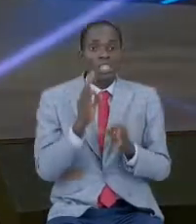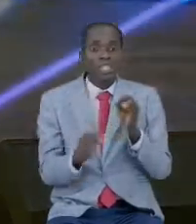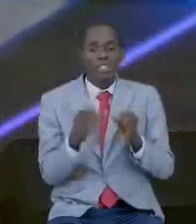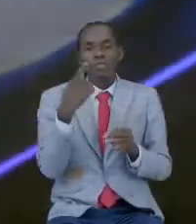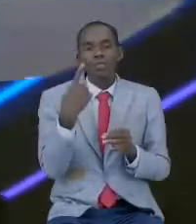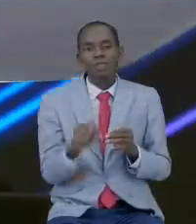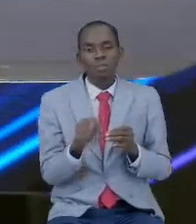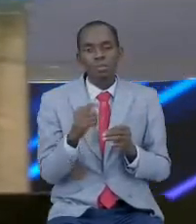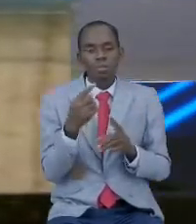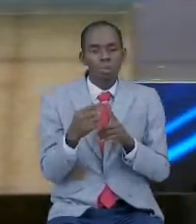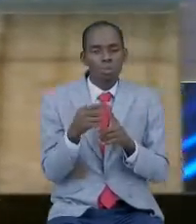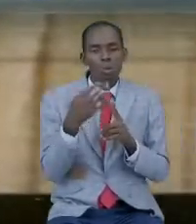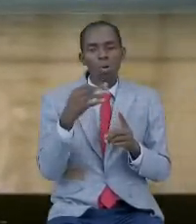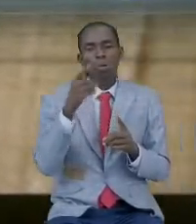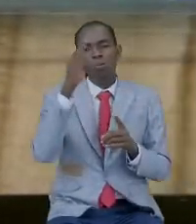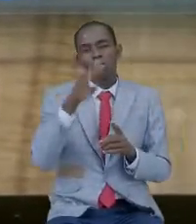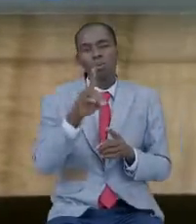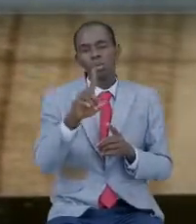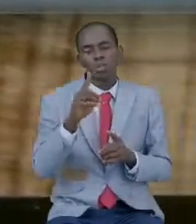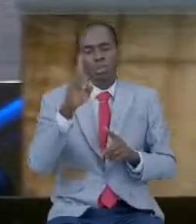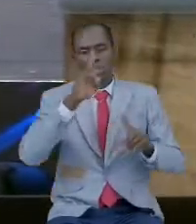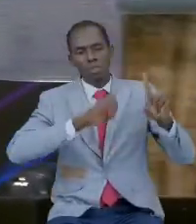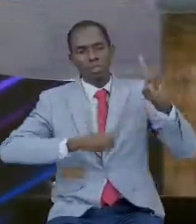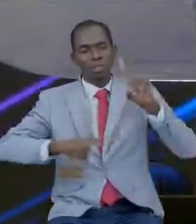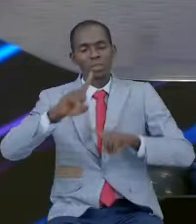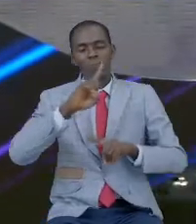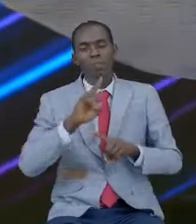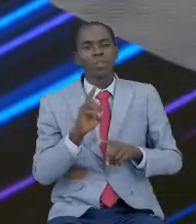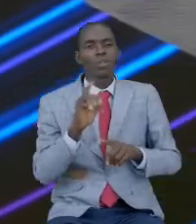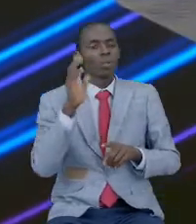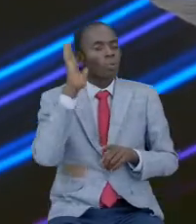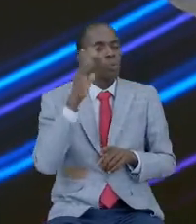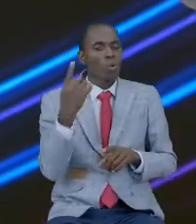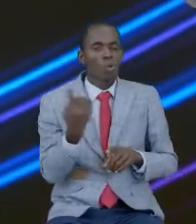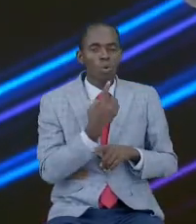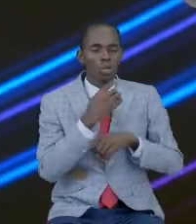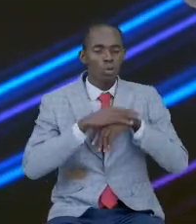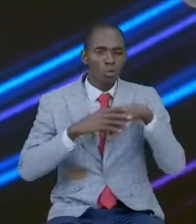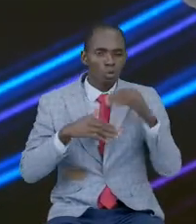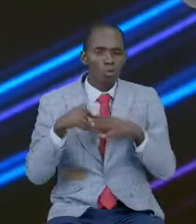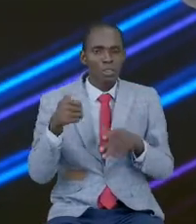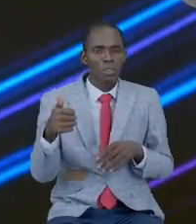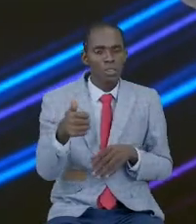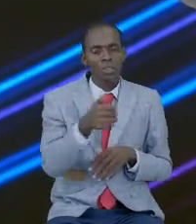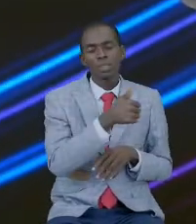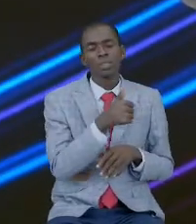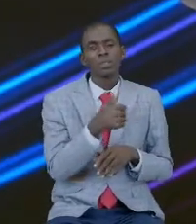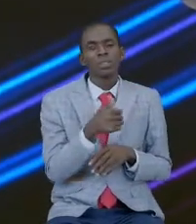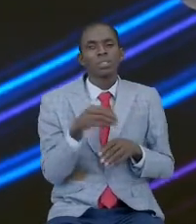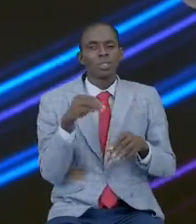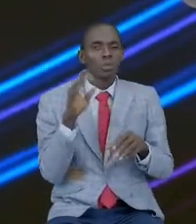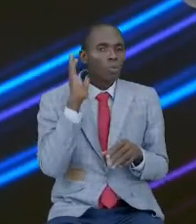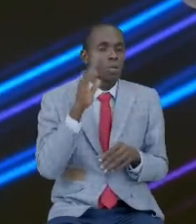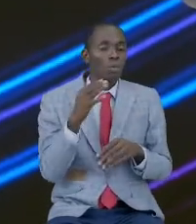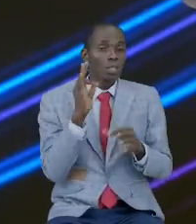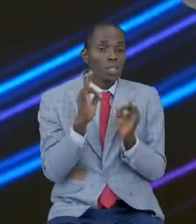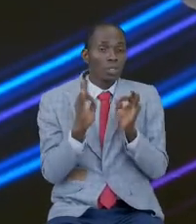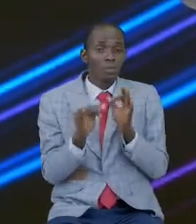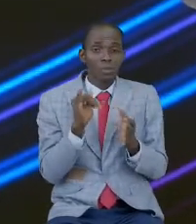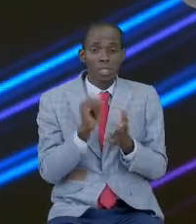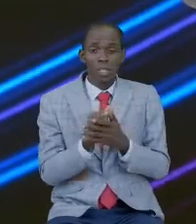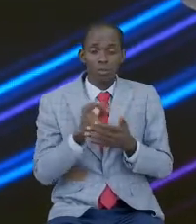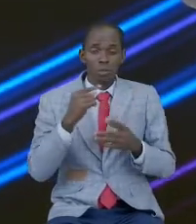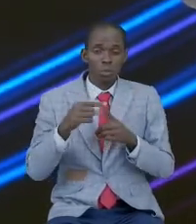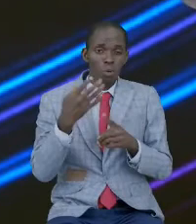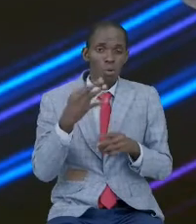quote and you're trying to comfort yourself with those scriptures, if they make you sinful, if they